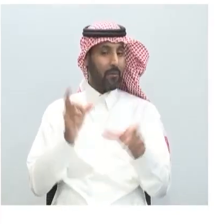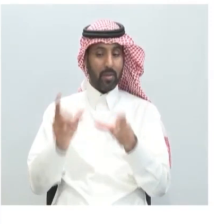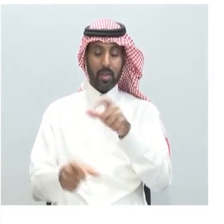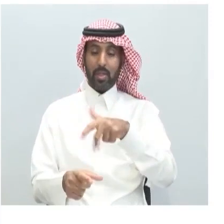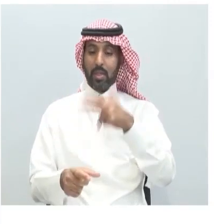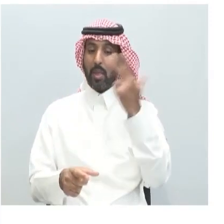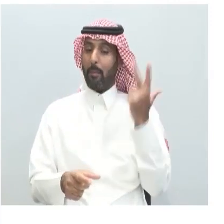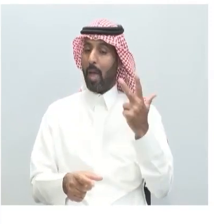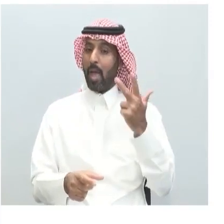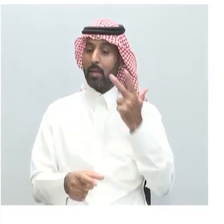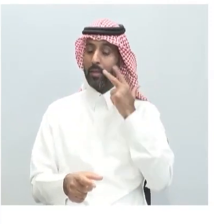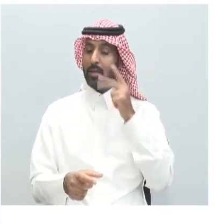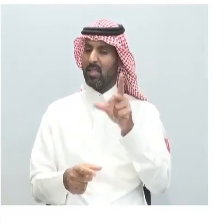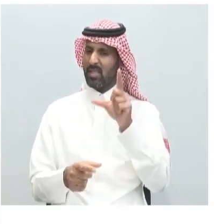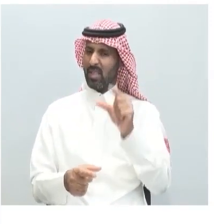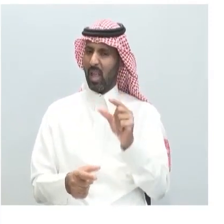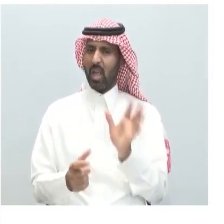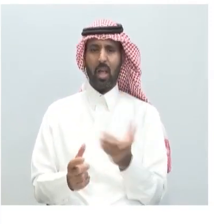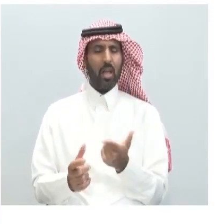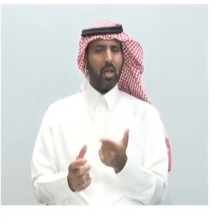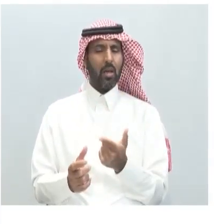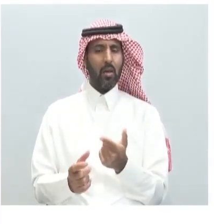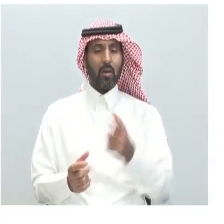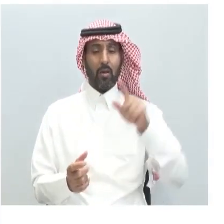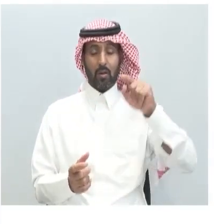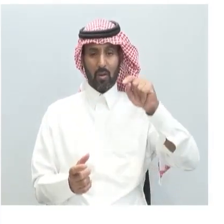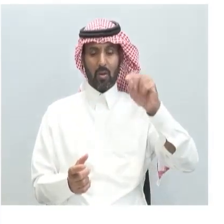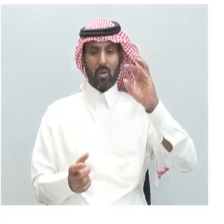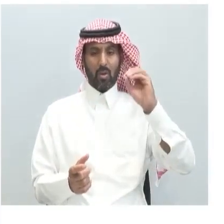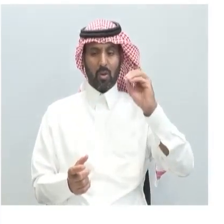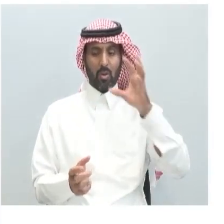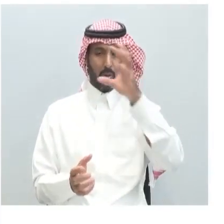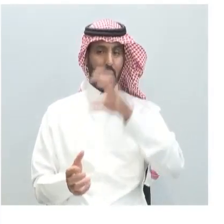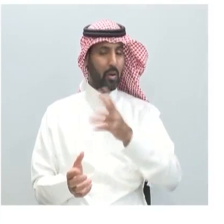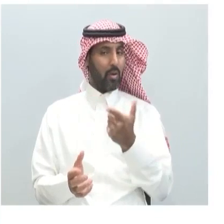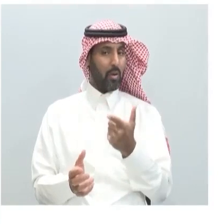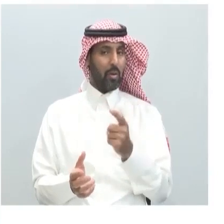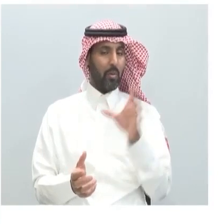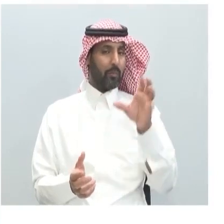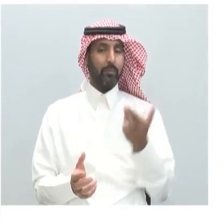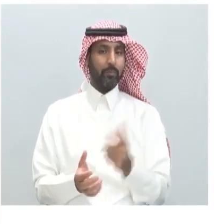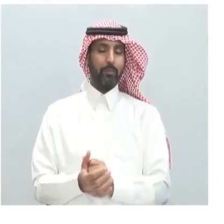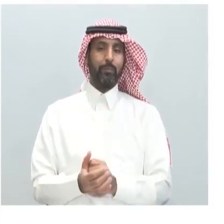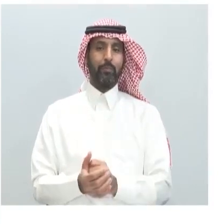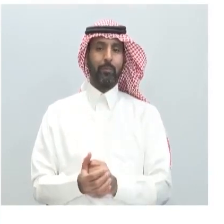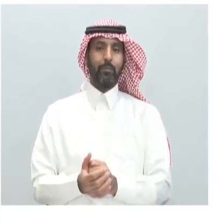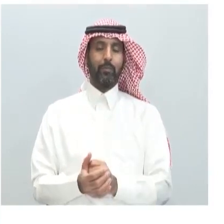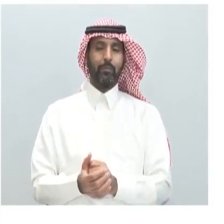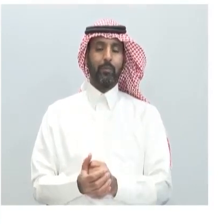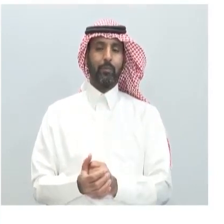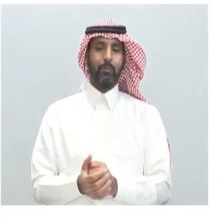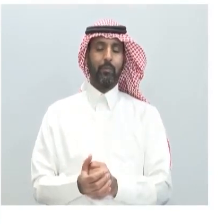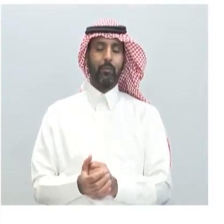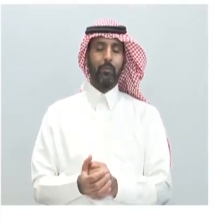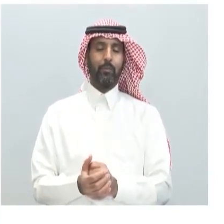word two. So where does two fit in this sentence? Let's check the